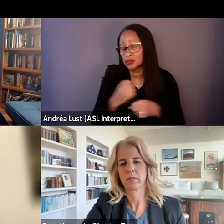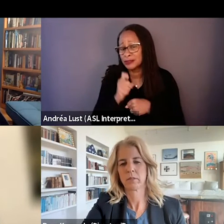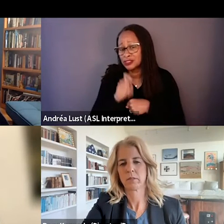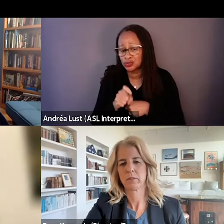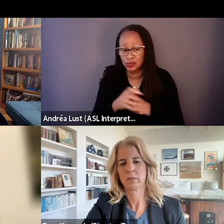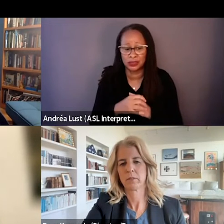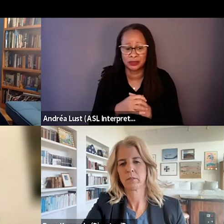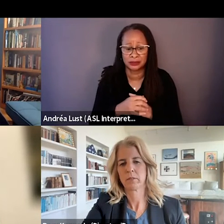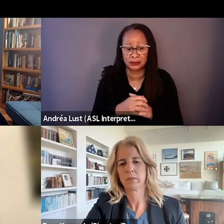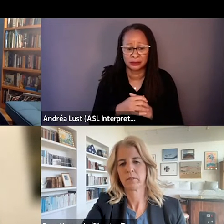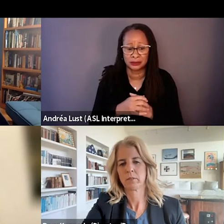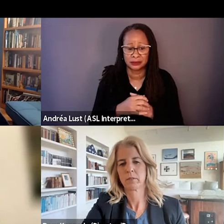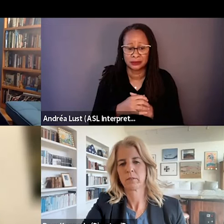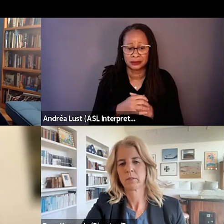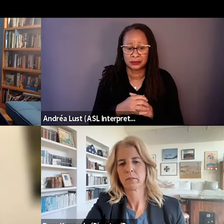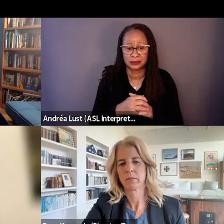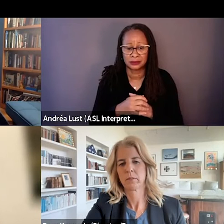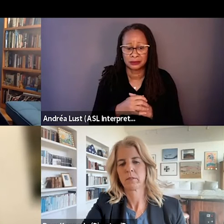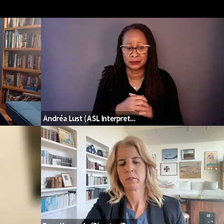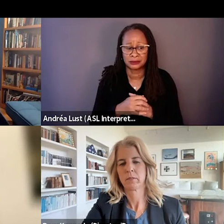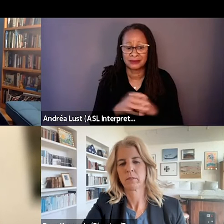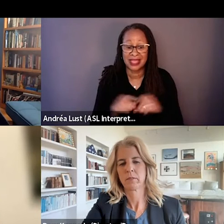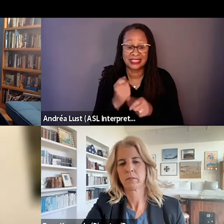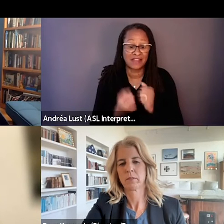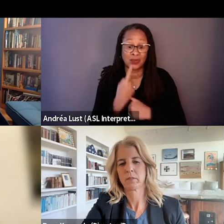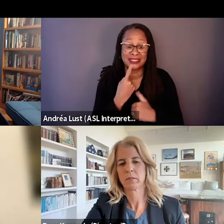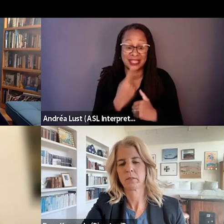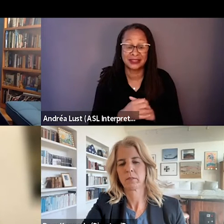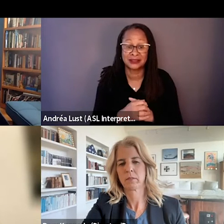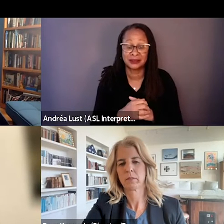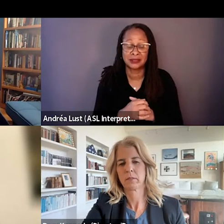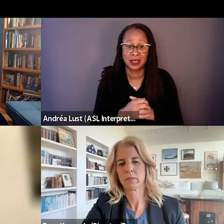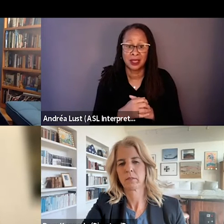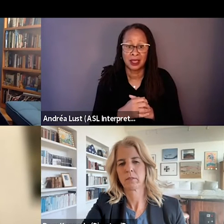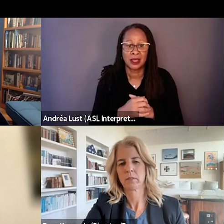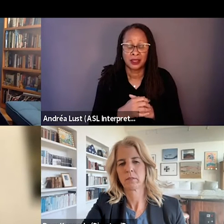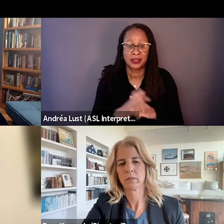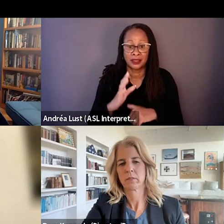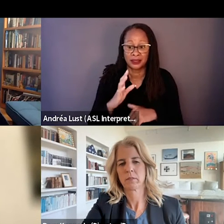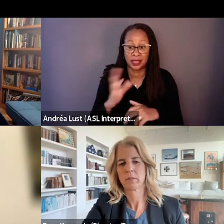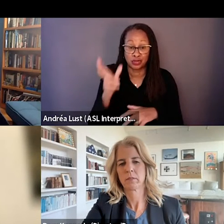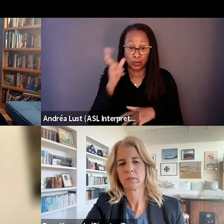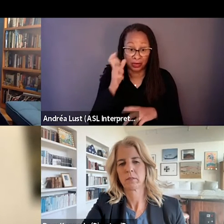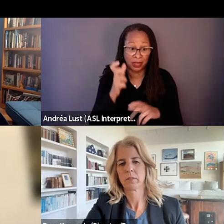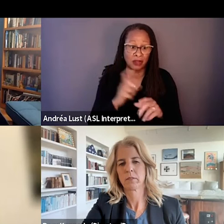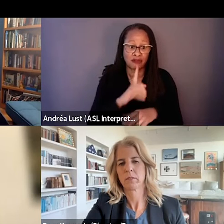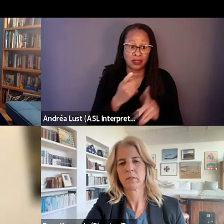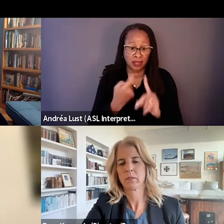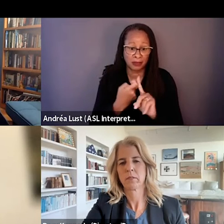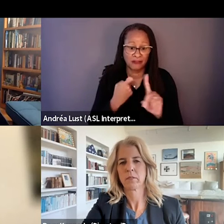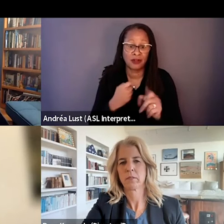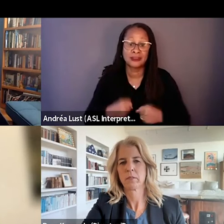that, you know, as everyone has said, that the stories, you know, that you're hearing in this film are really coming from the